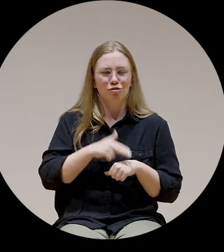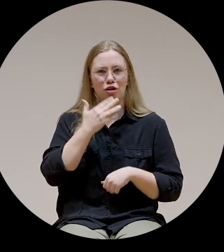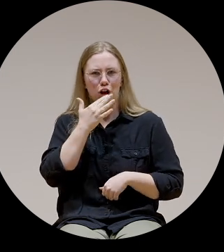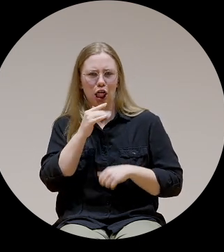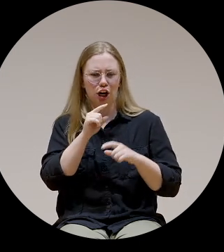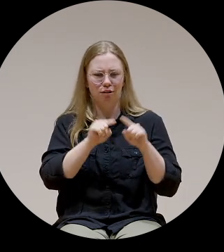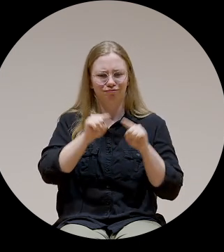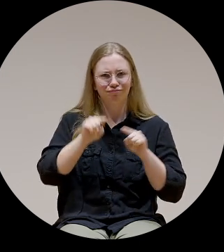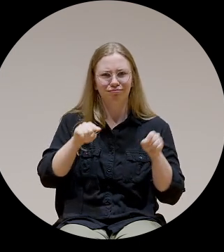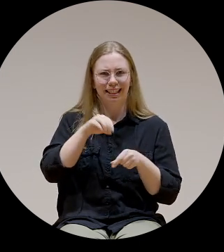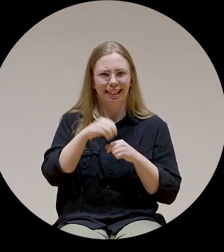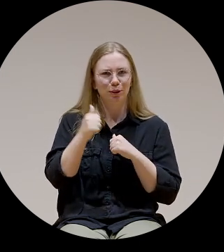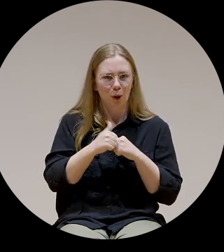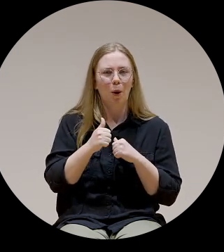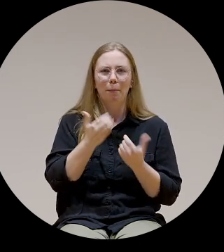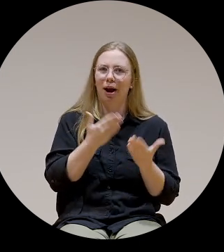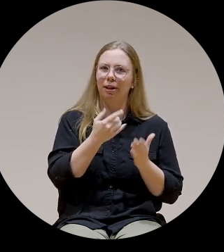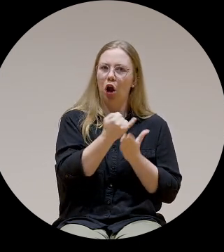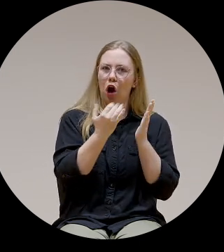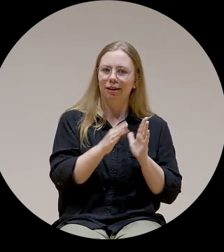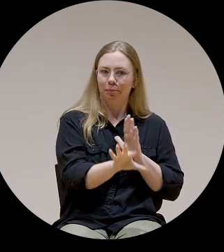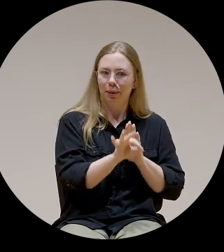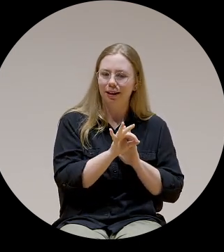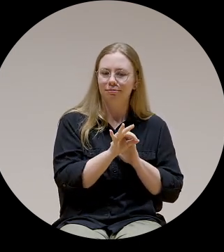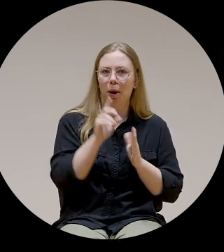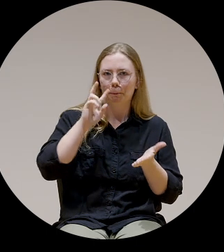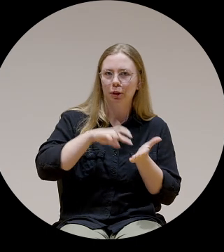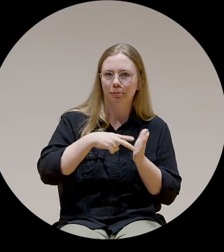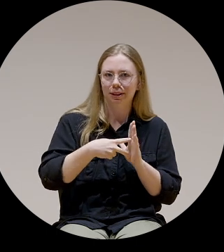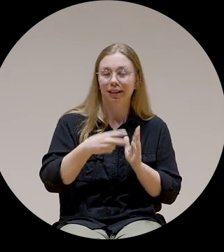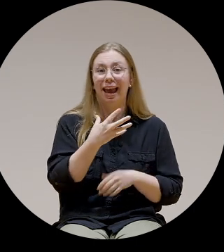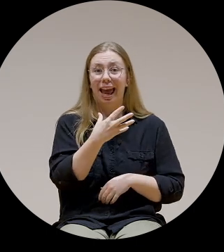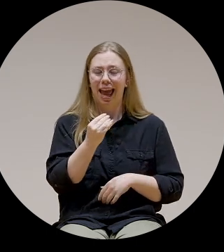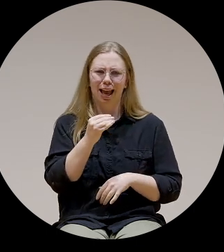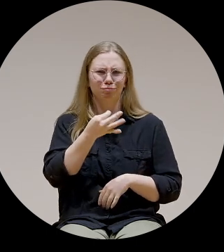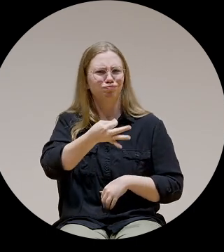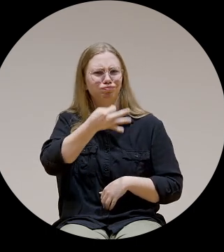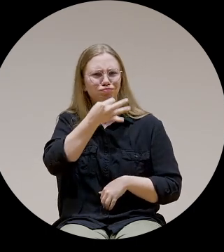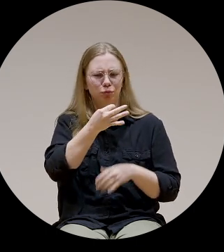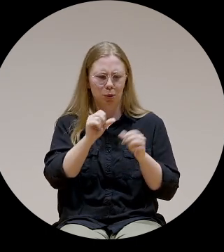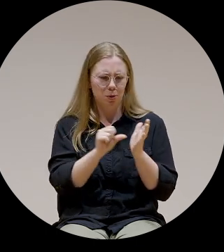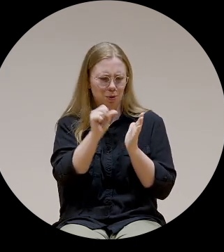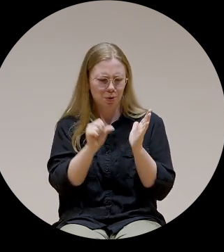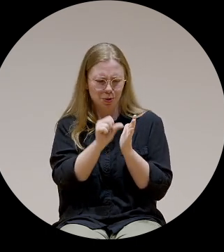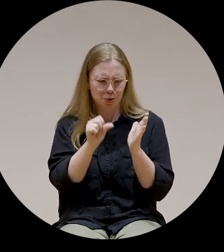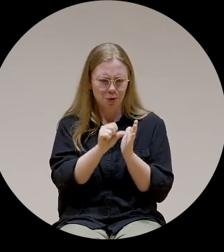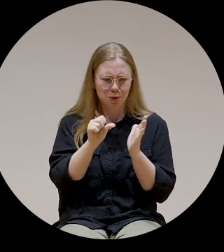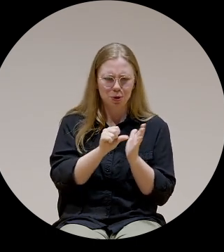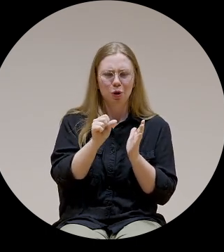throughout the stone, and has a fine hand at rendering this incredibly